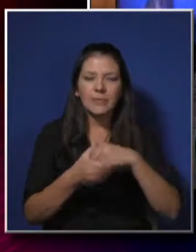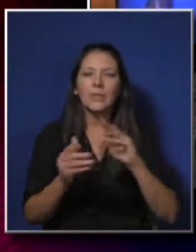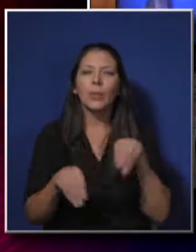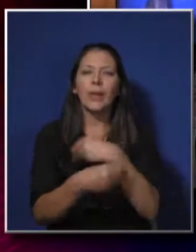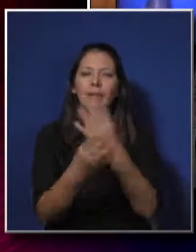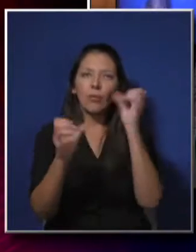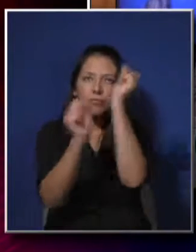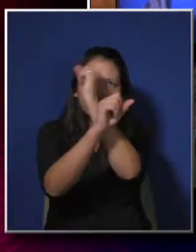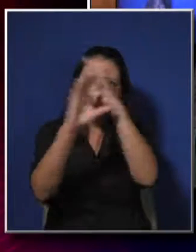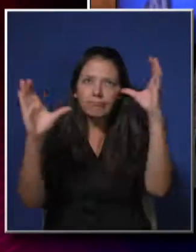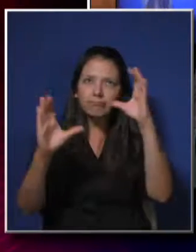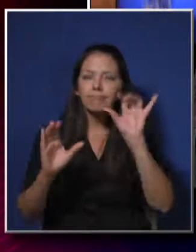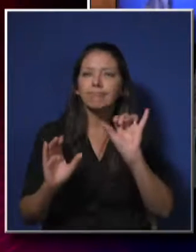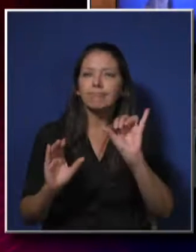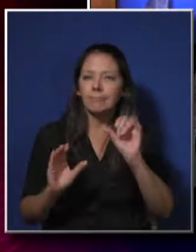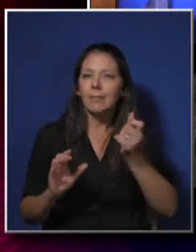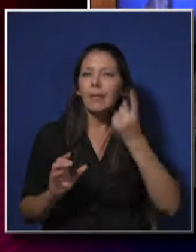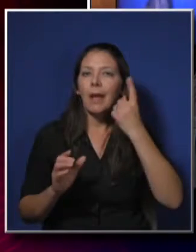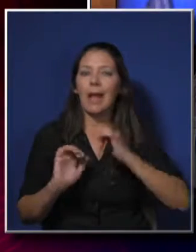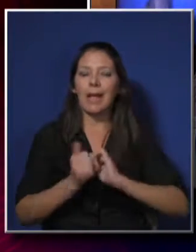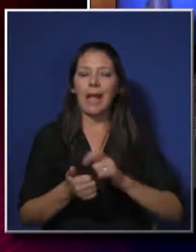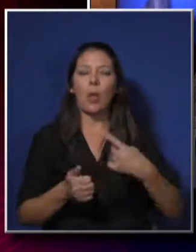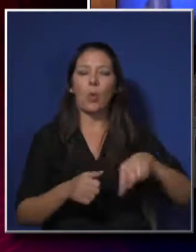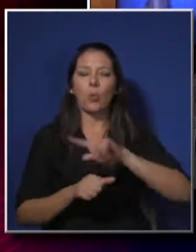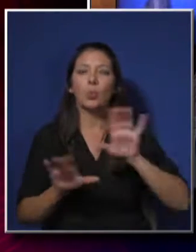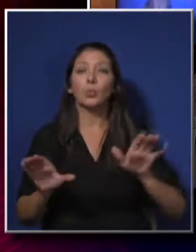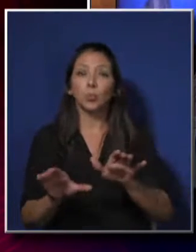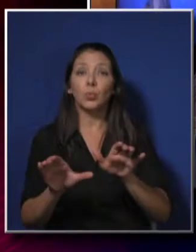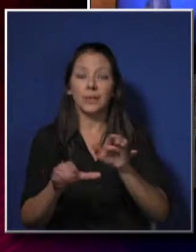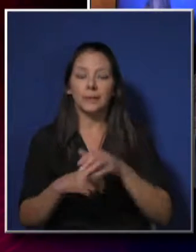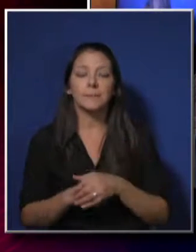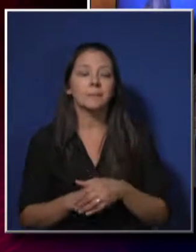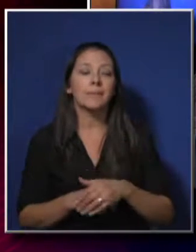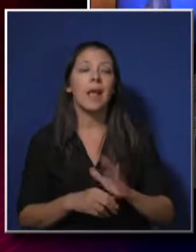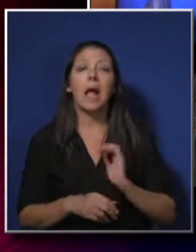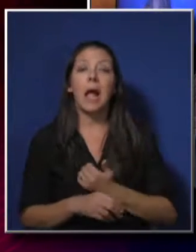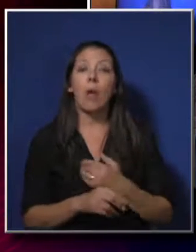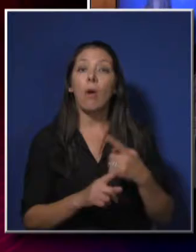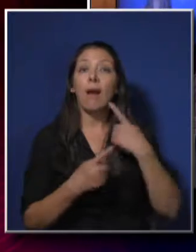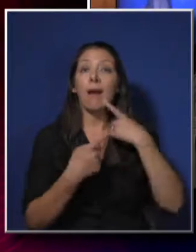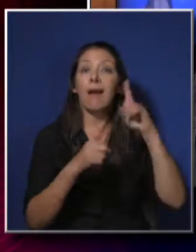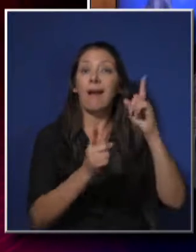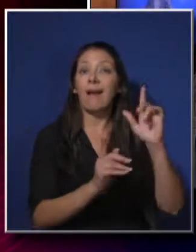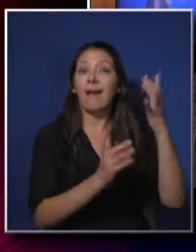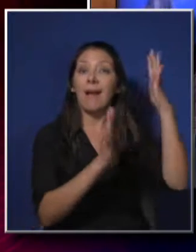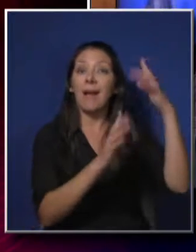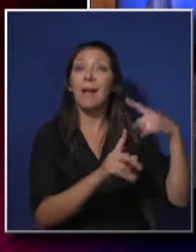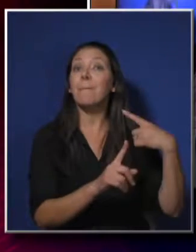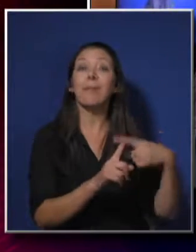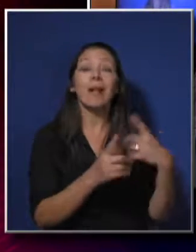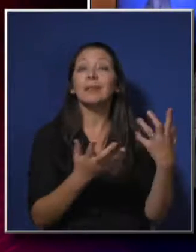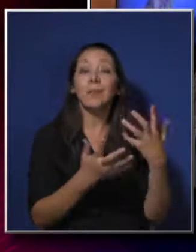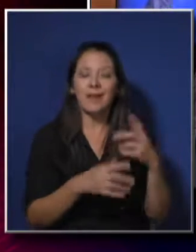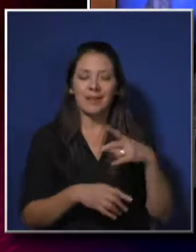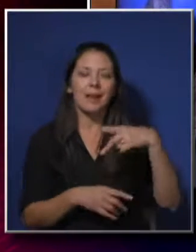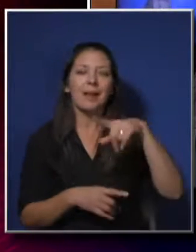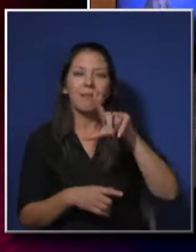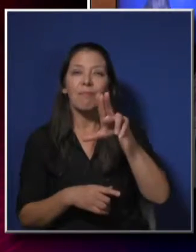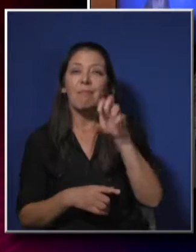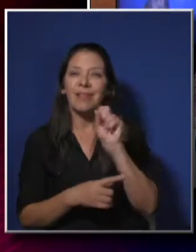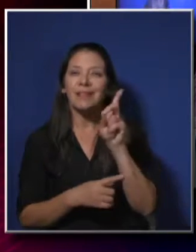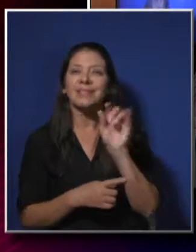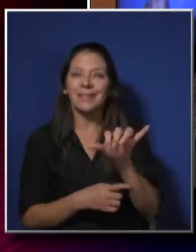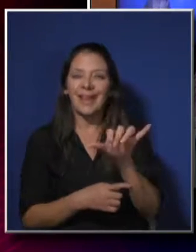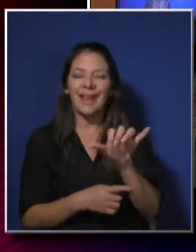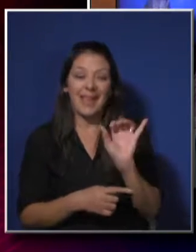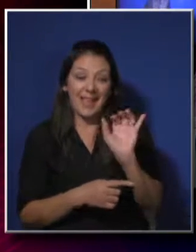snapshot of how we are doing. Some of our pluses, successes include the plus days, because that is